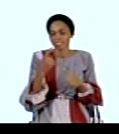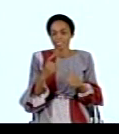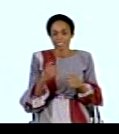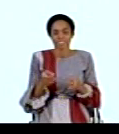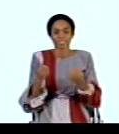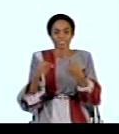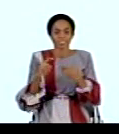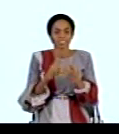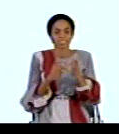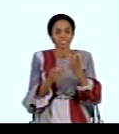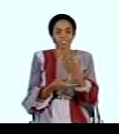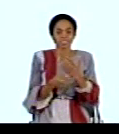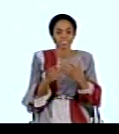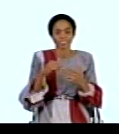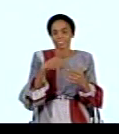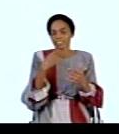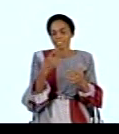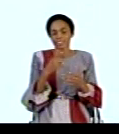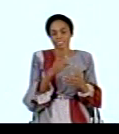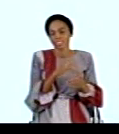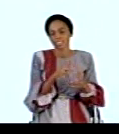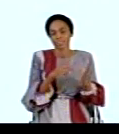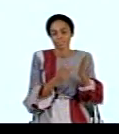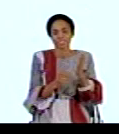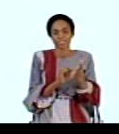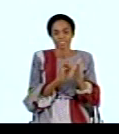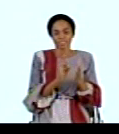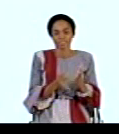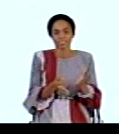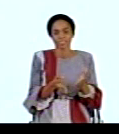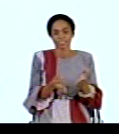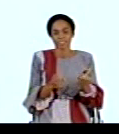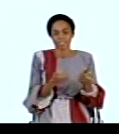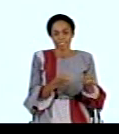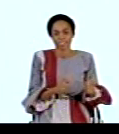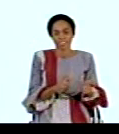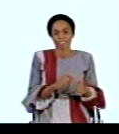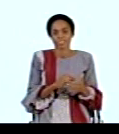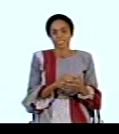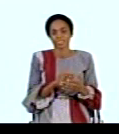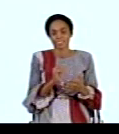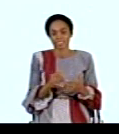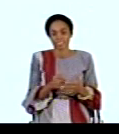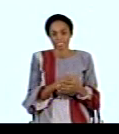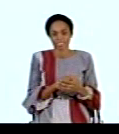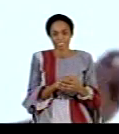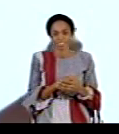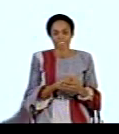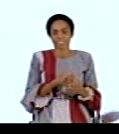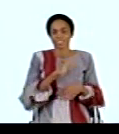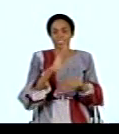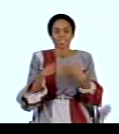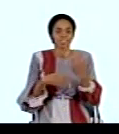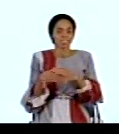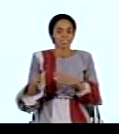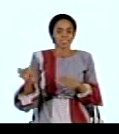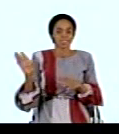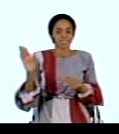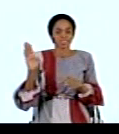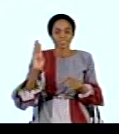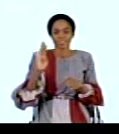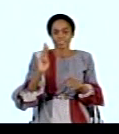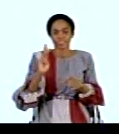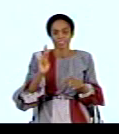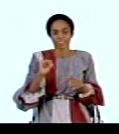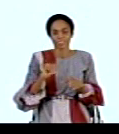crusades that will take place. He say, Kumu, I say, yes. Zamuje. All of them, all my compound members,